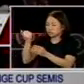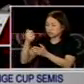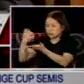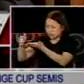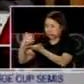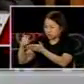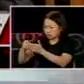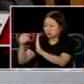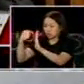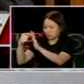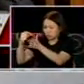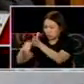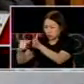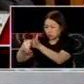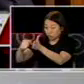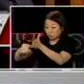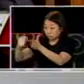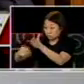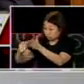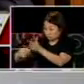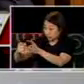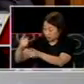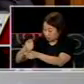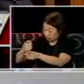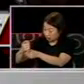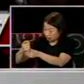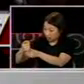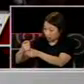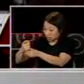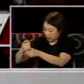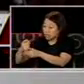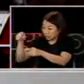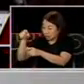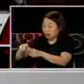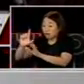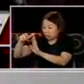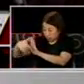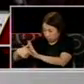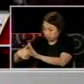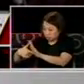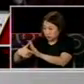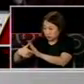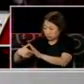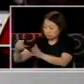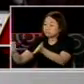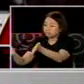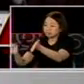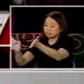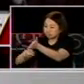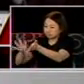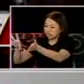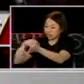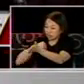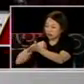emoluments appearing there are signed by the